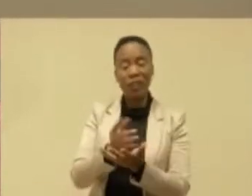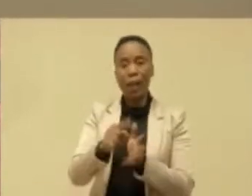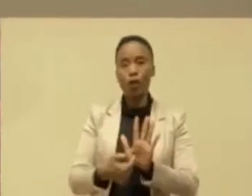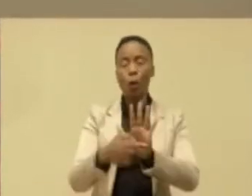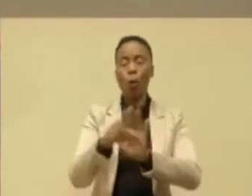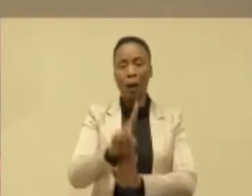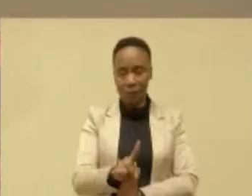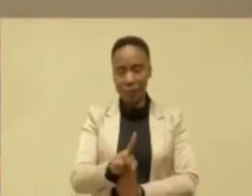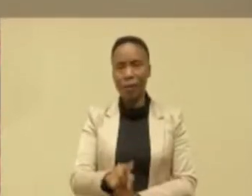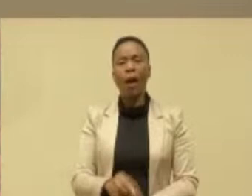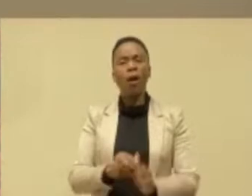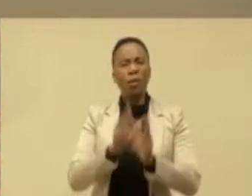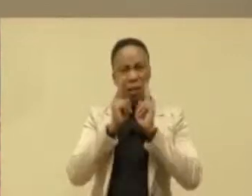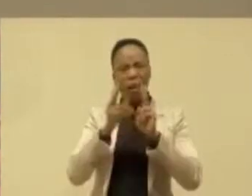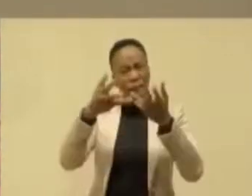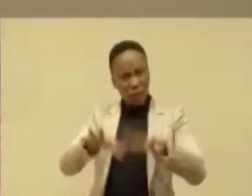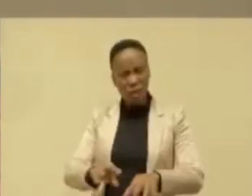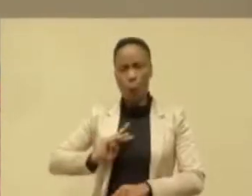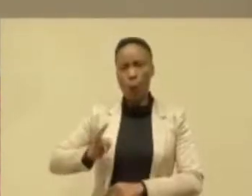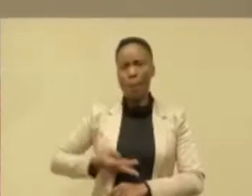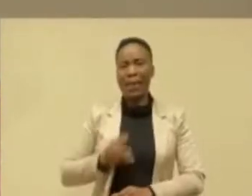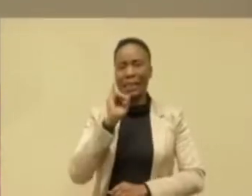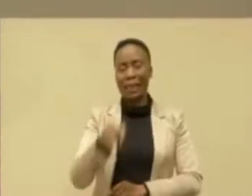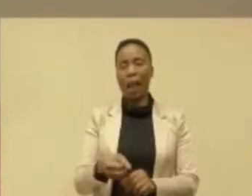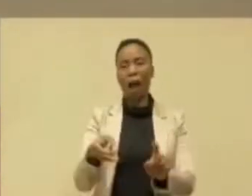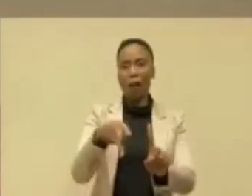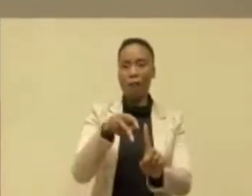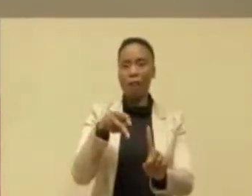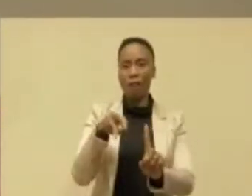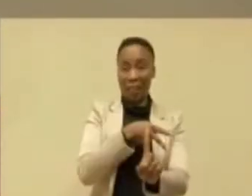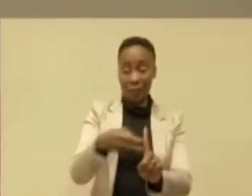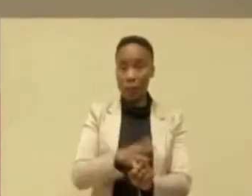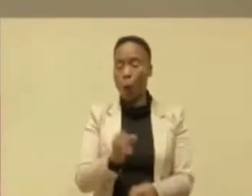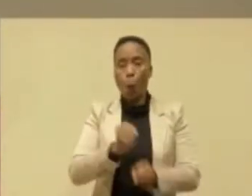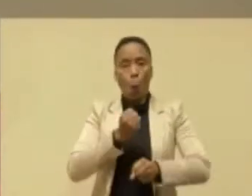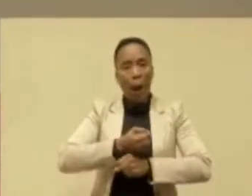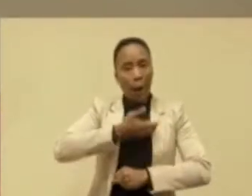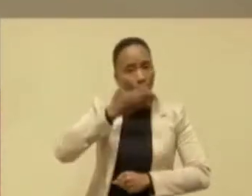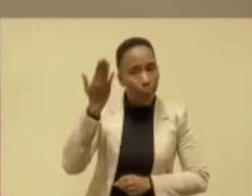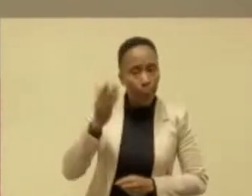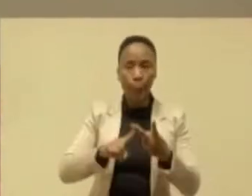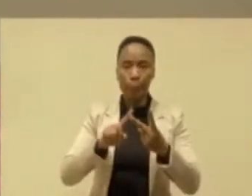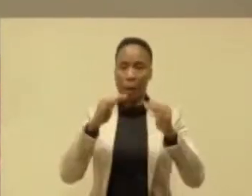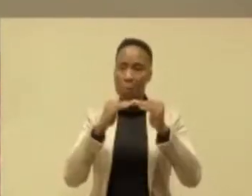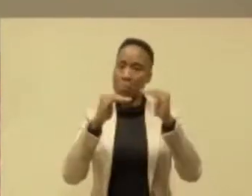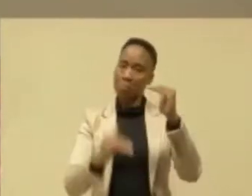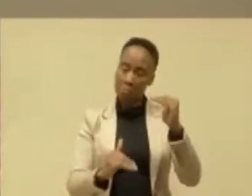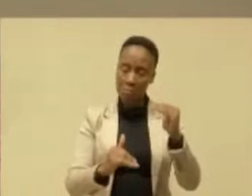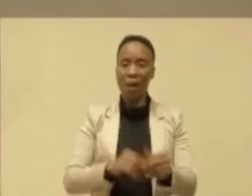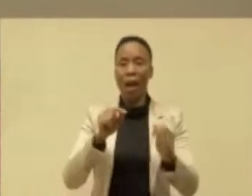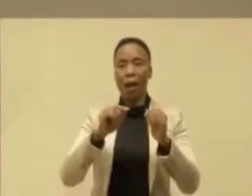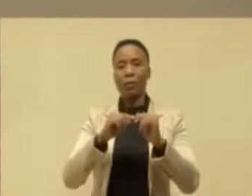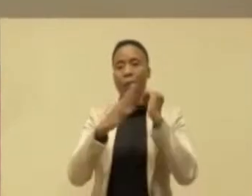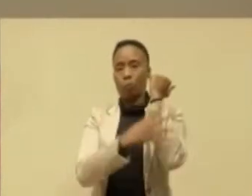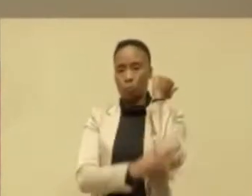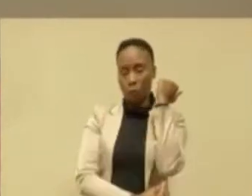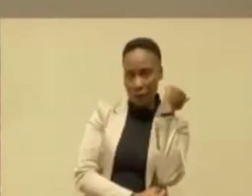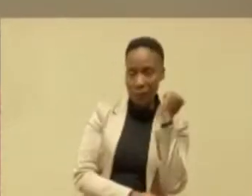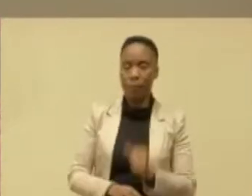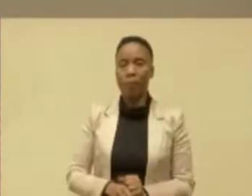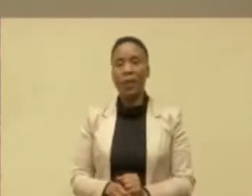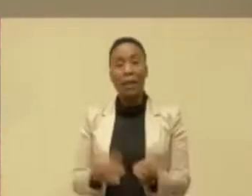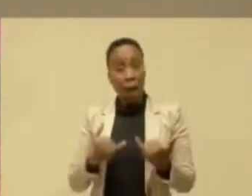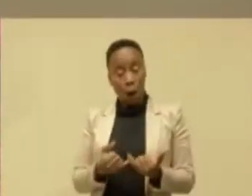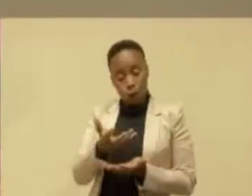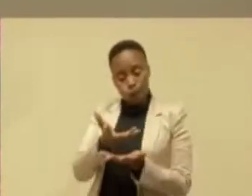women are still victims of unemployment inequality and poverty in our engagement it